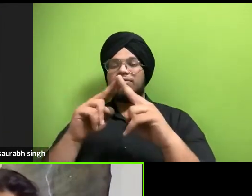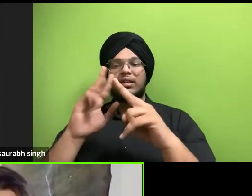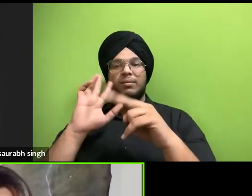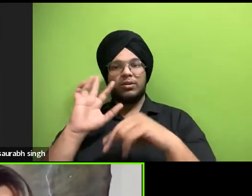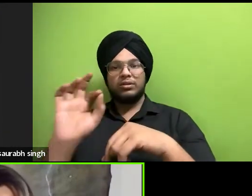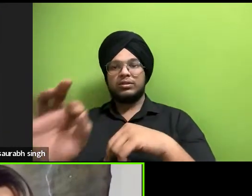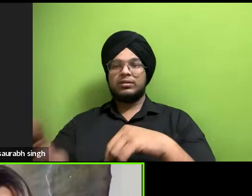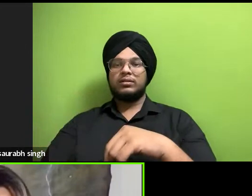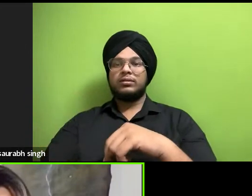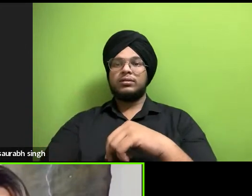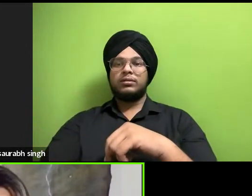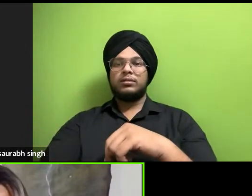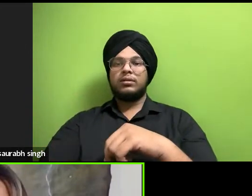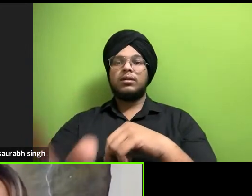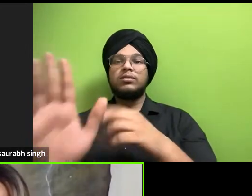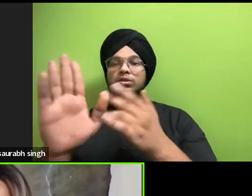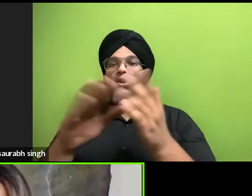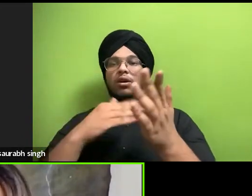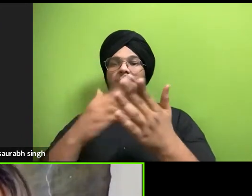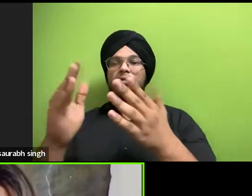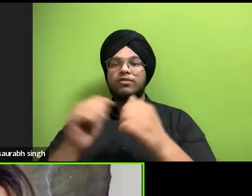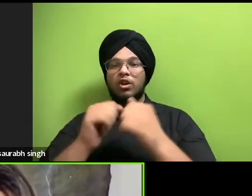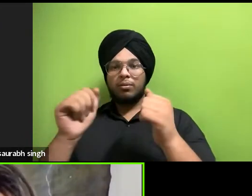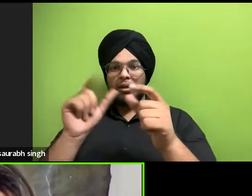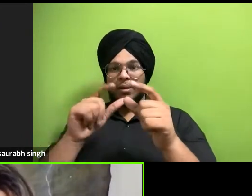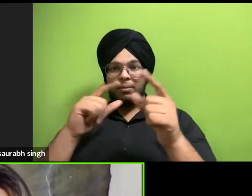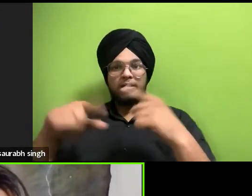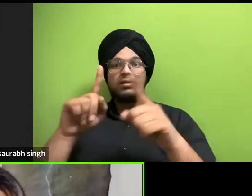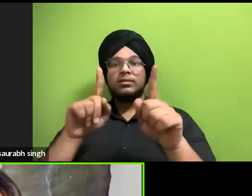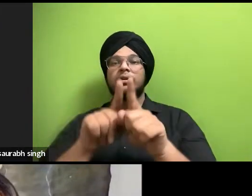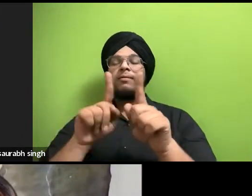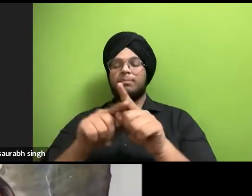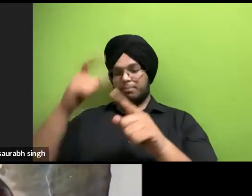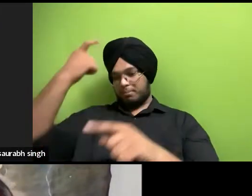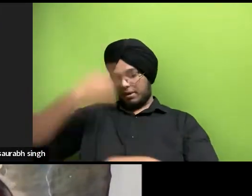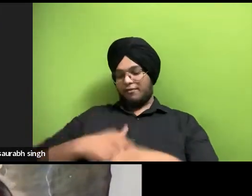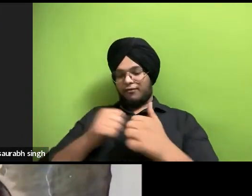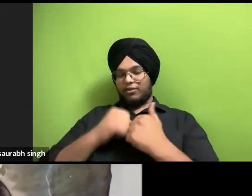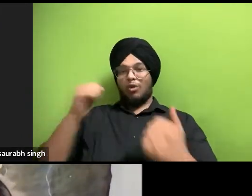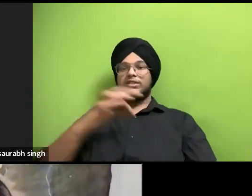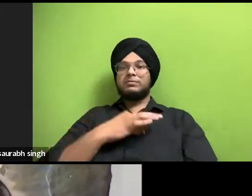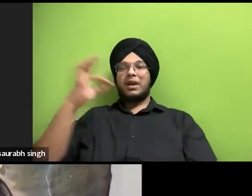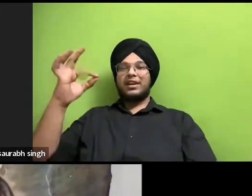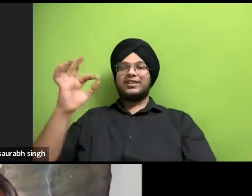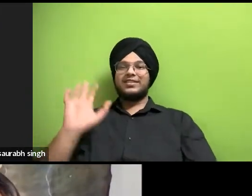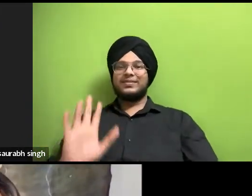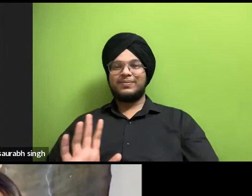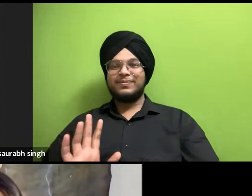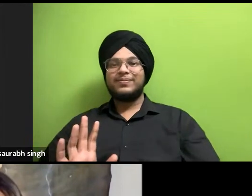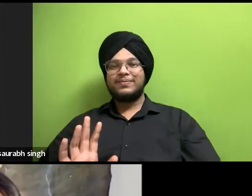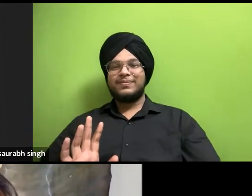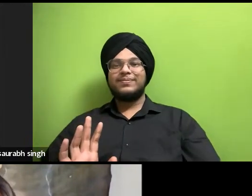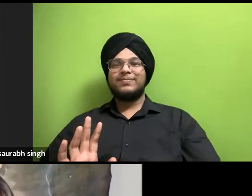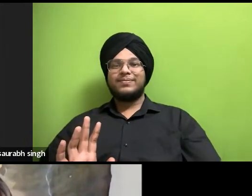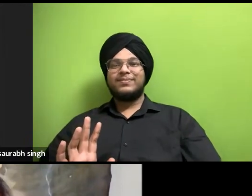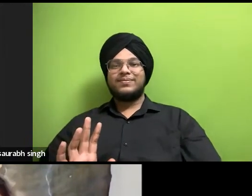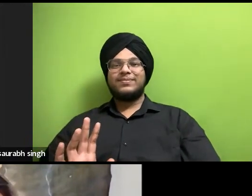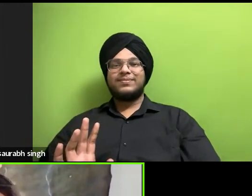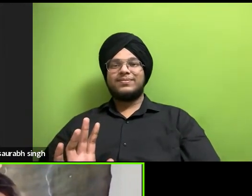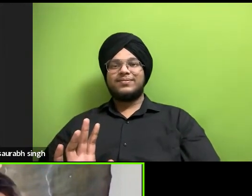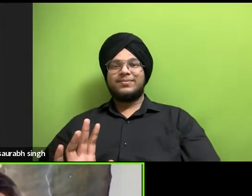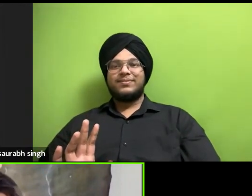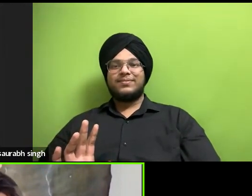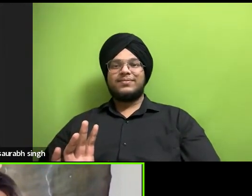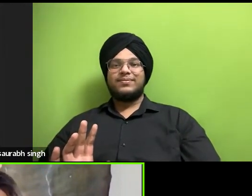a museum without people is like a person without a soul. Right? Absolutely.